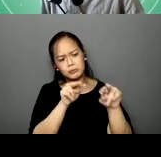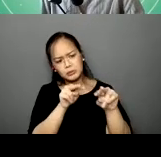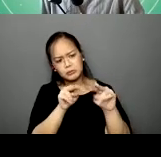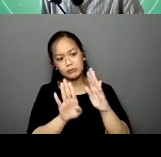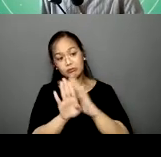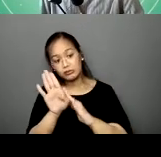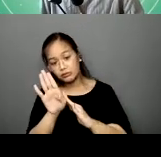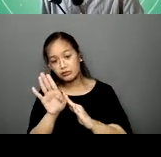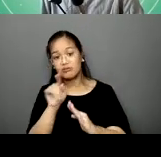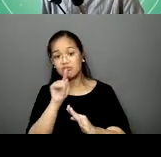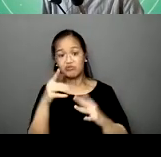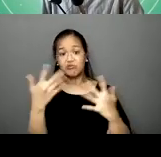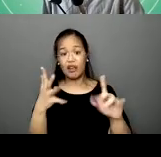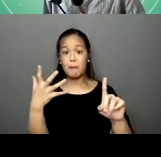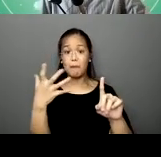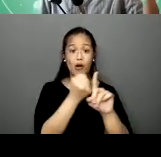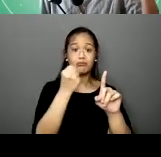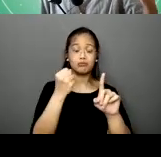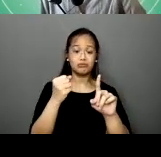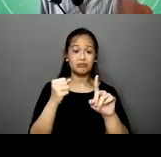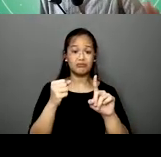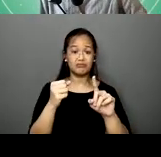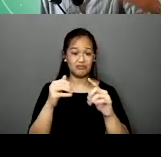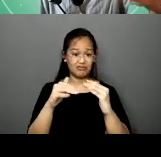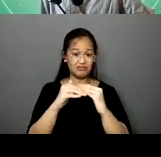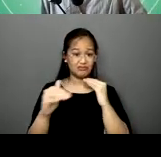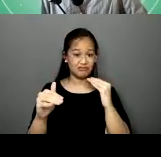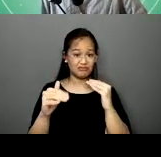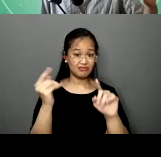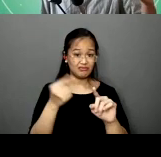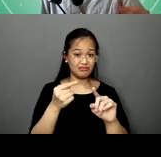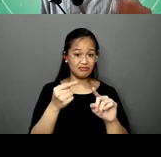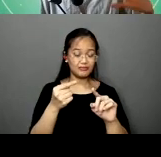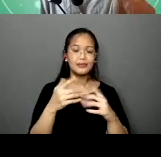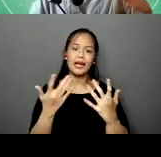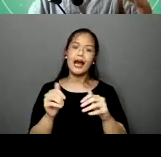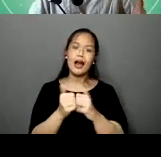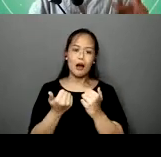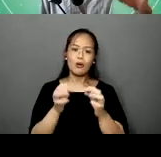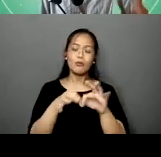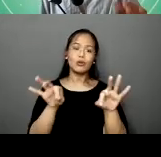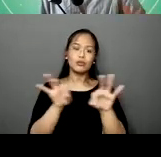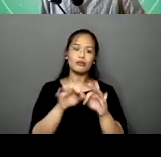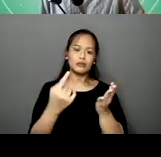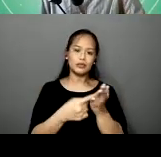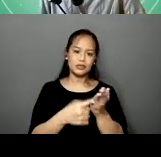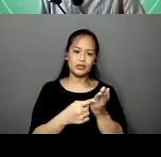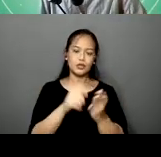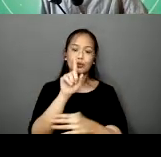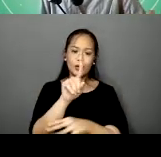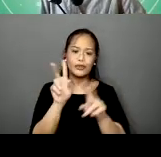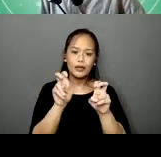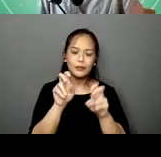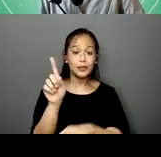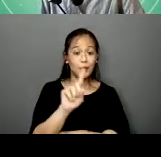we have attained these goals. So in order for metrics to be discussed, there's one important topic that needs to also be presented,